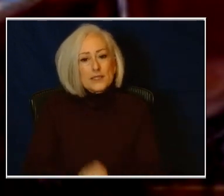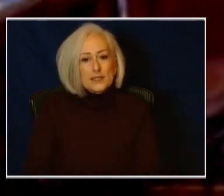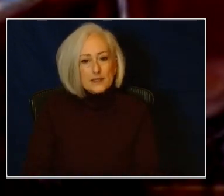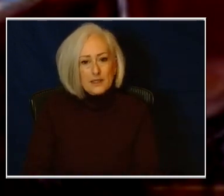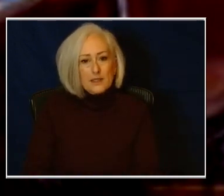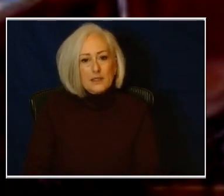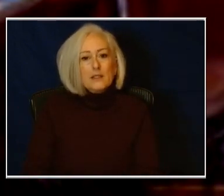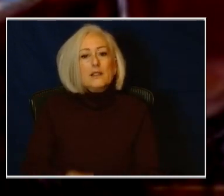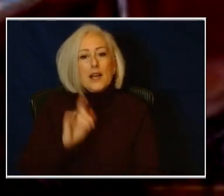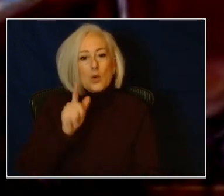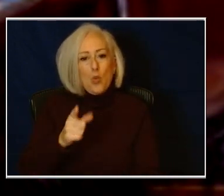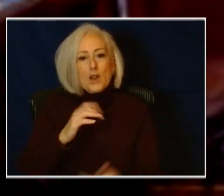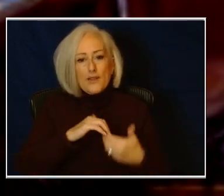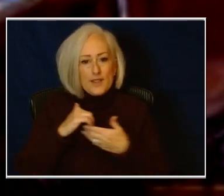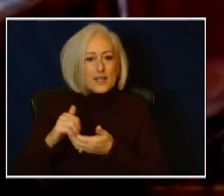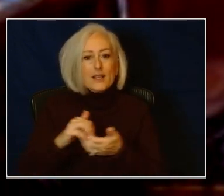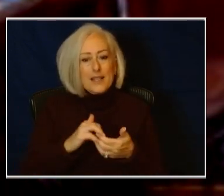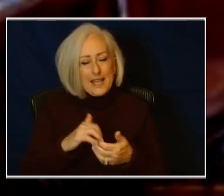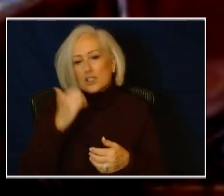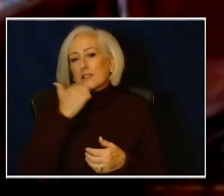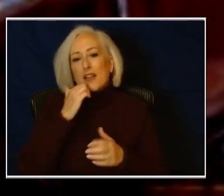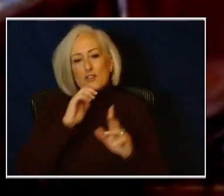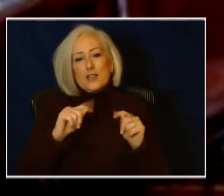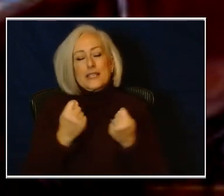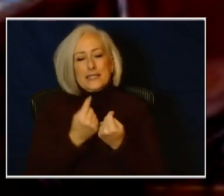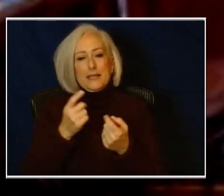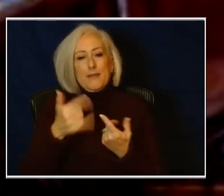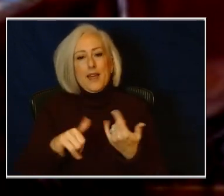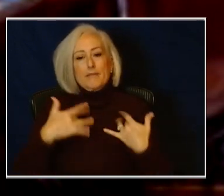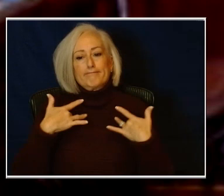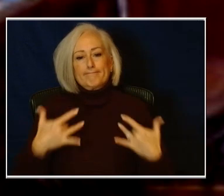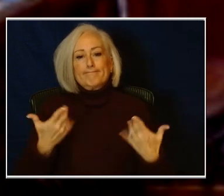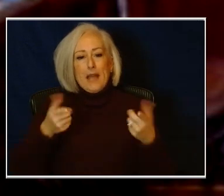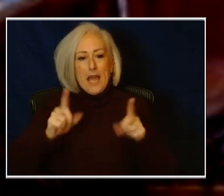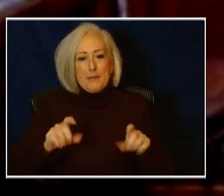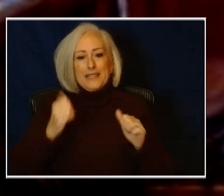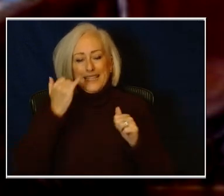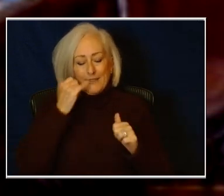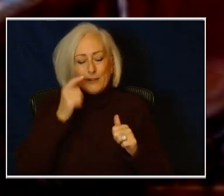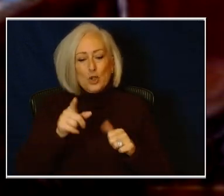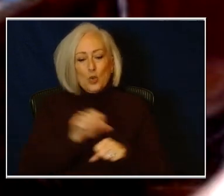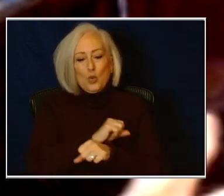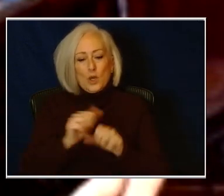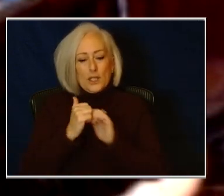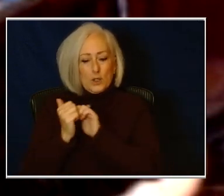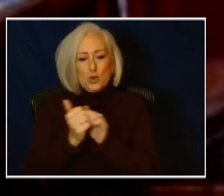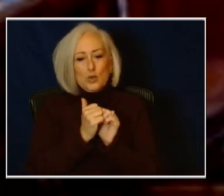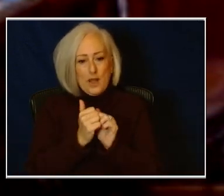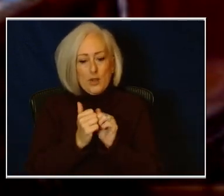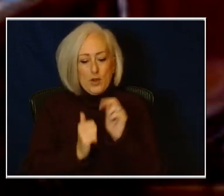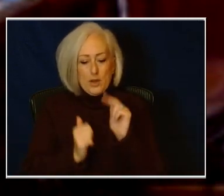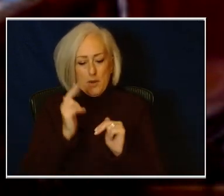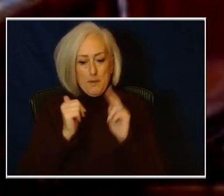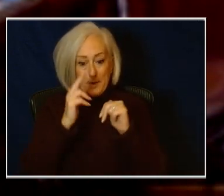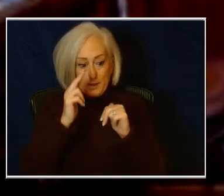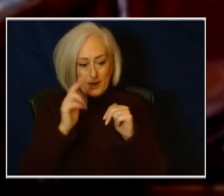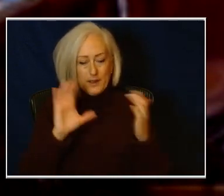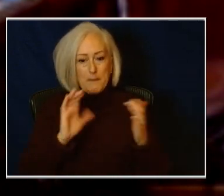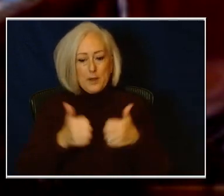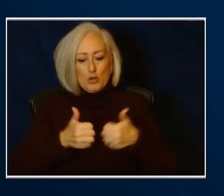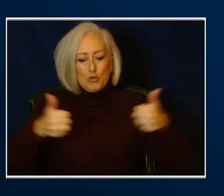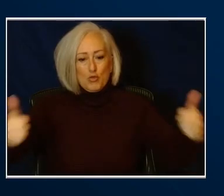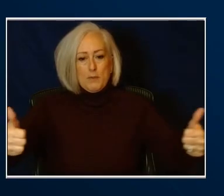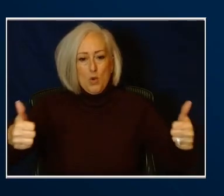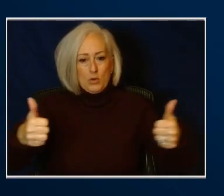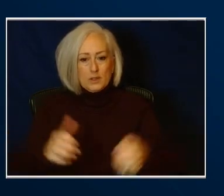the collaboration and the everyday teamwork that would happen if you are together in a space versus remotely. Yeah,